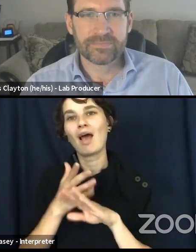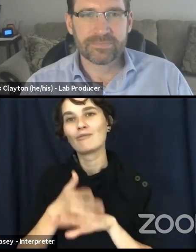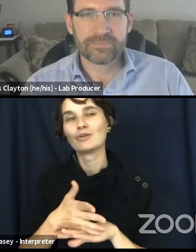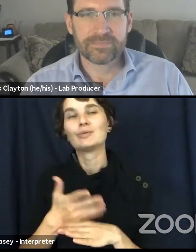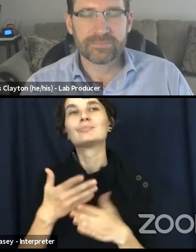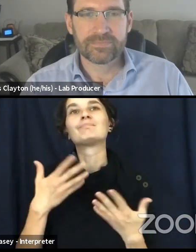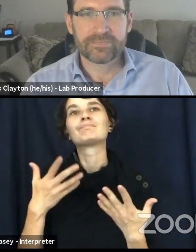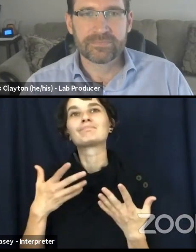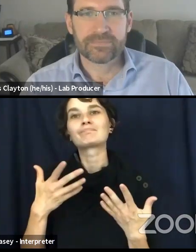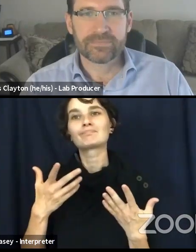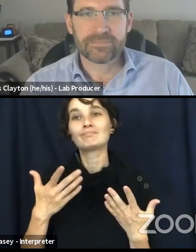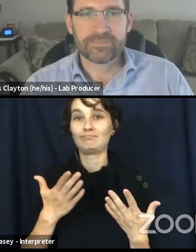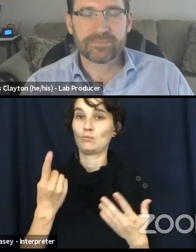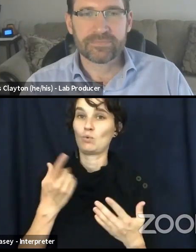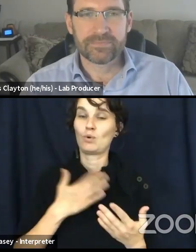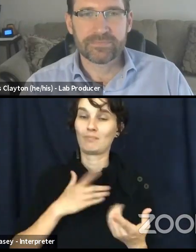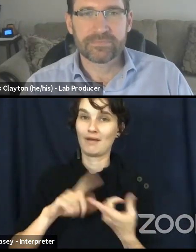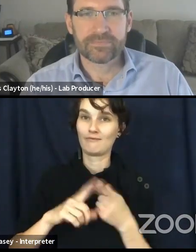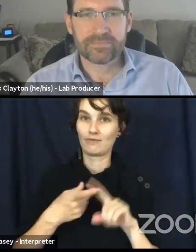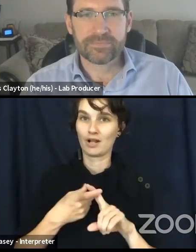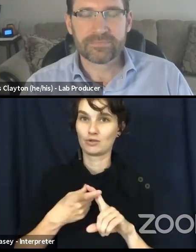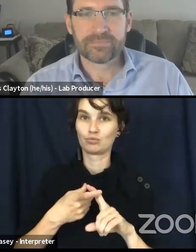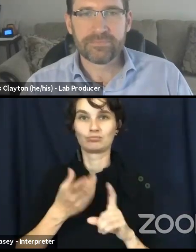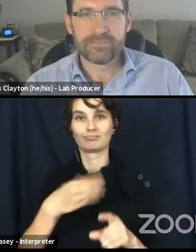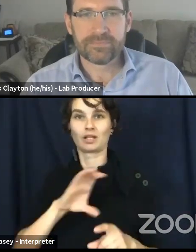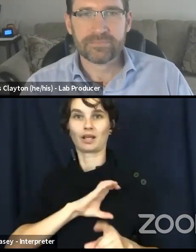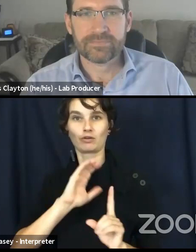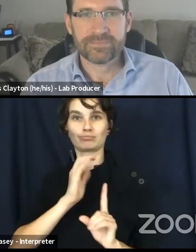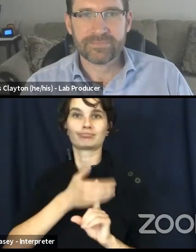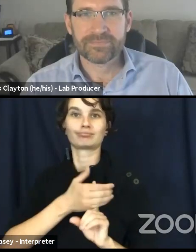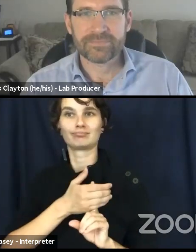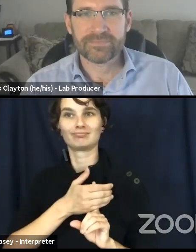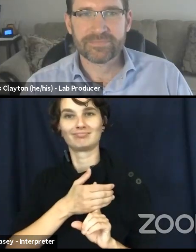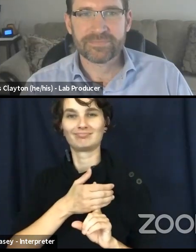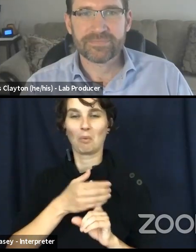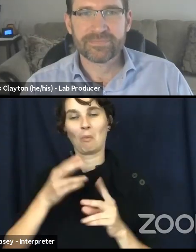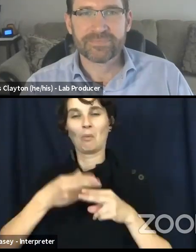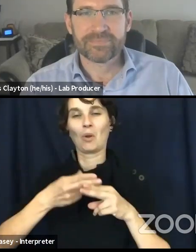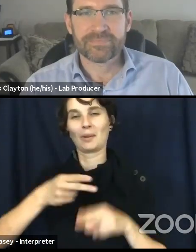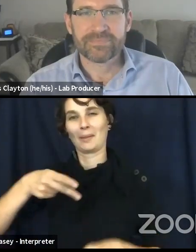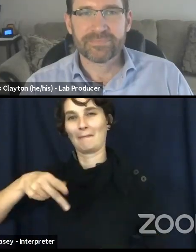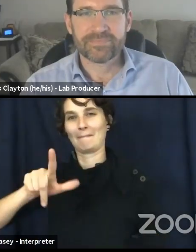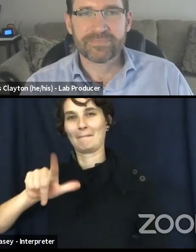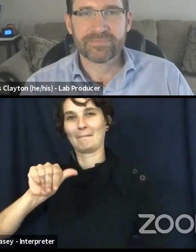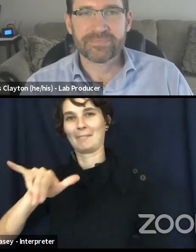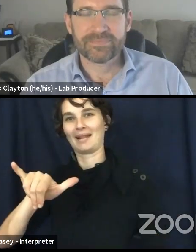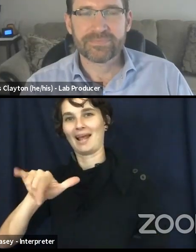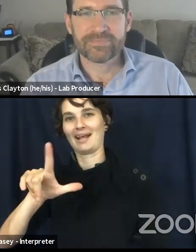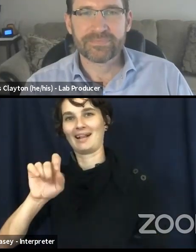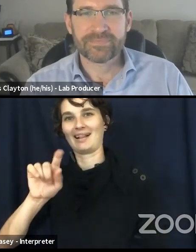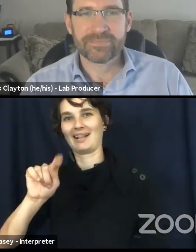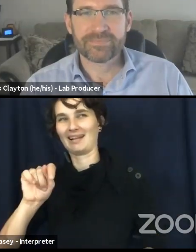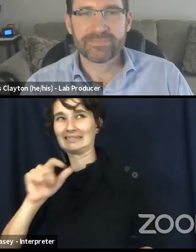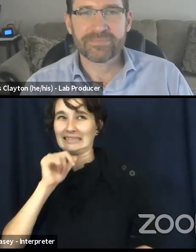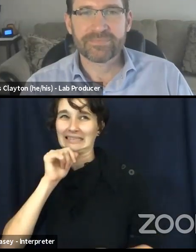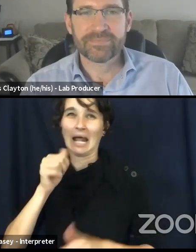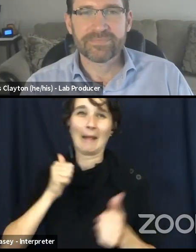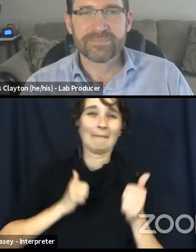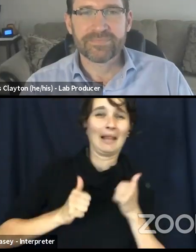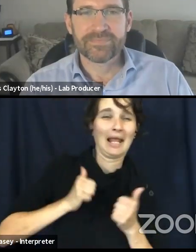one of my friends who played a character in the playlet, as we called it, because it's not quite a play, but not quite an episode